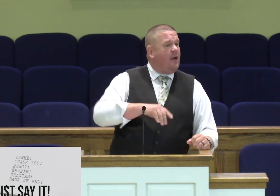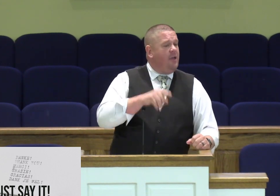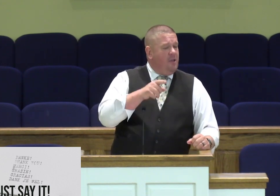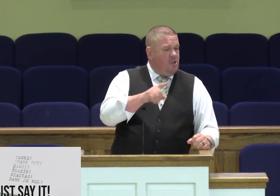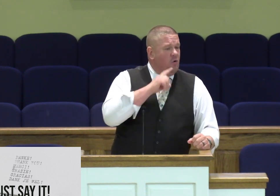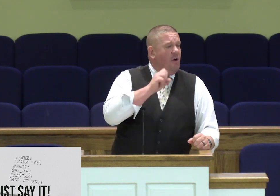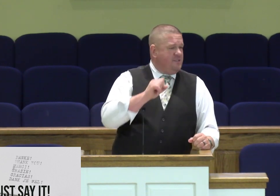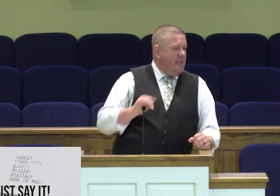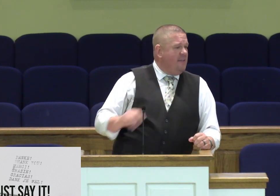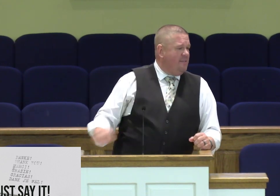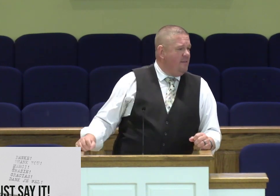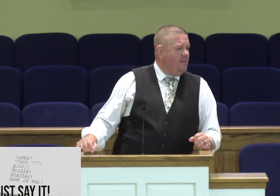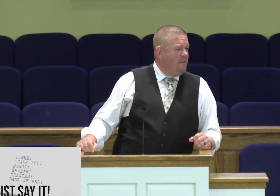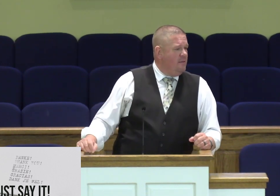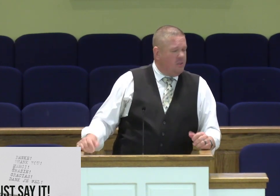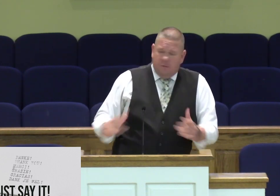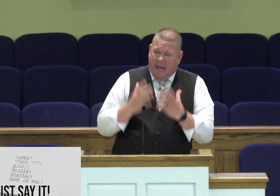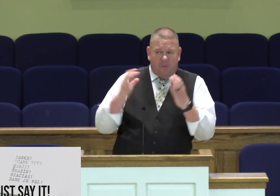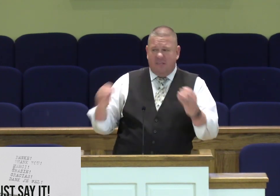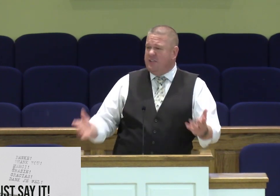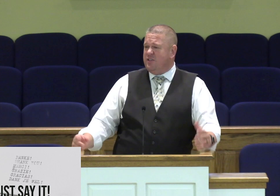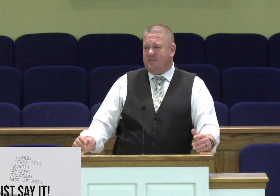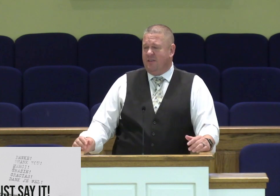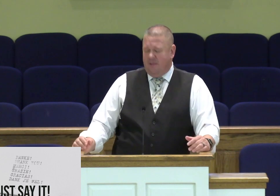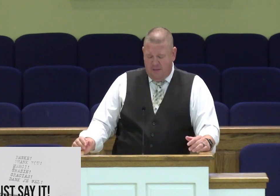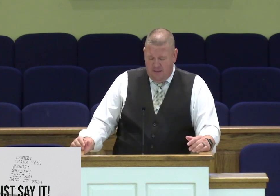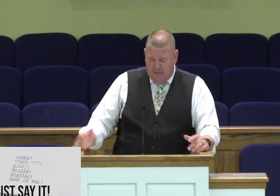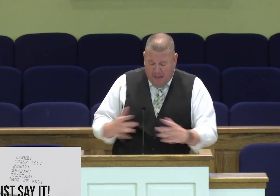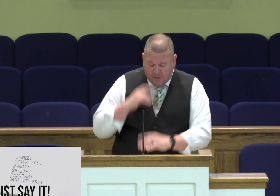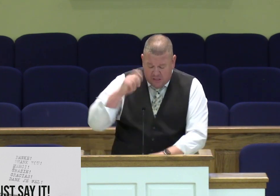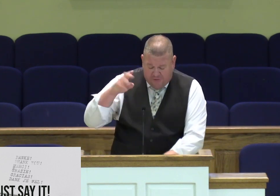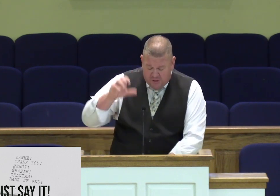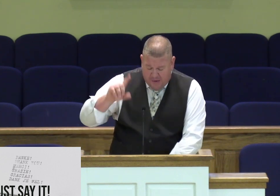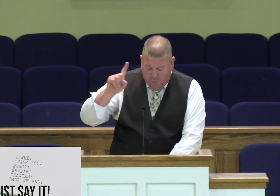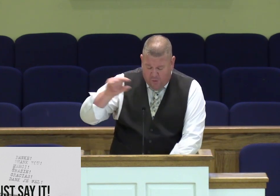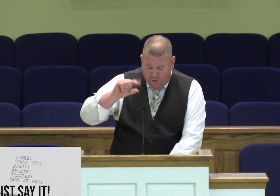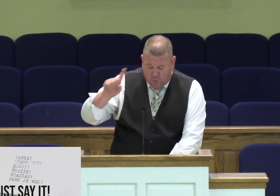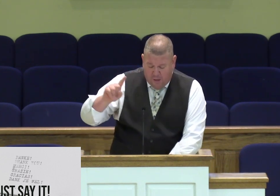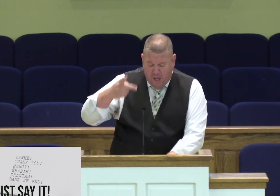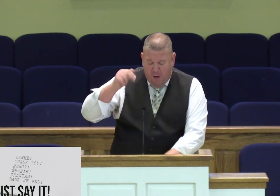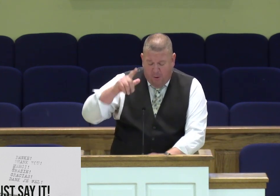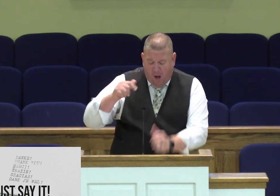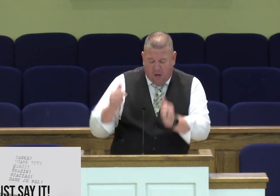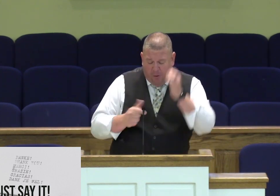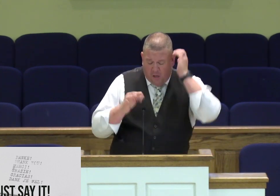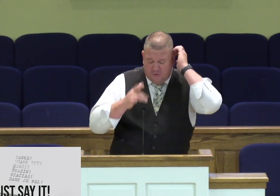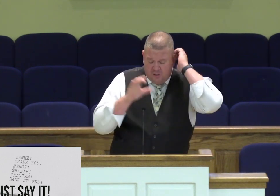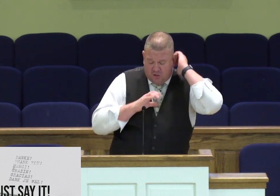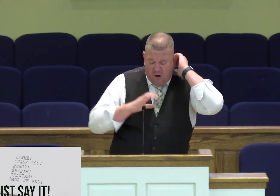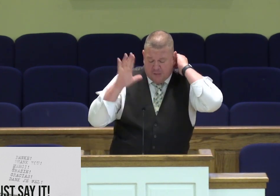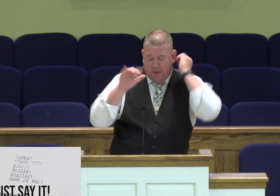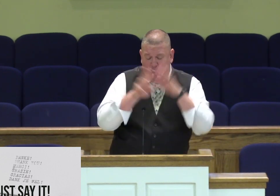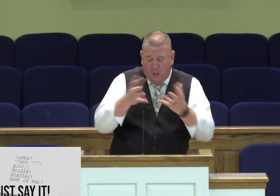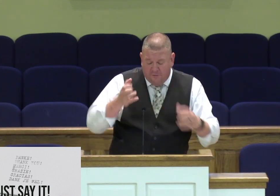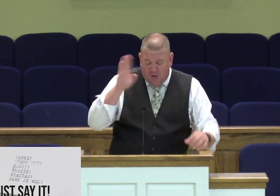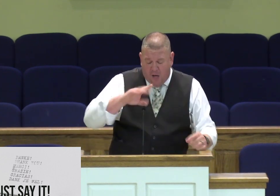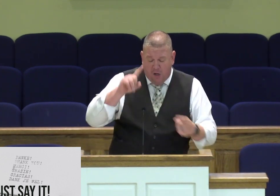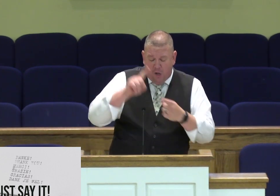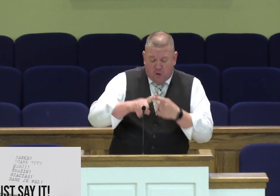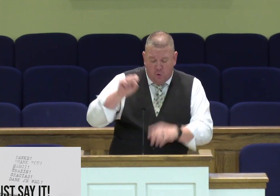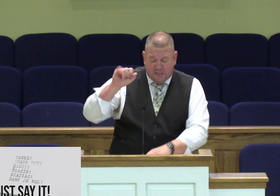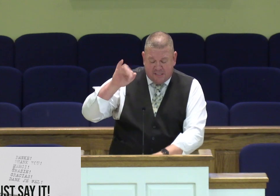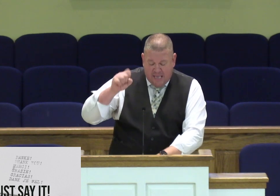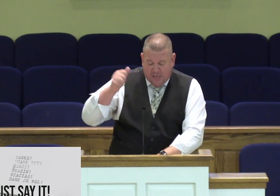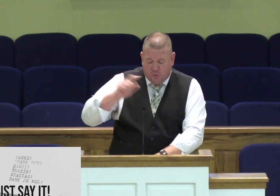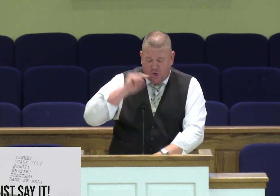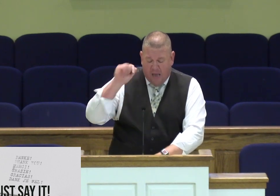of God, you are a saint. That's what the Bible teaches. The Bible says in Ephesians chapter 1, verse 1, Paul, an apostle of Jesus Christ, by the will of God,